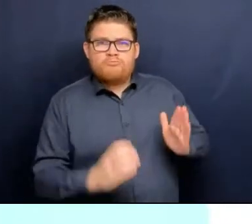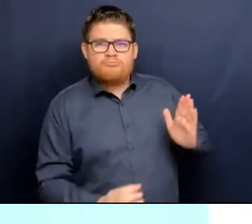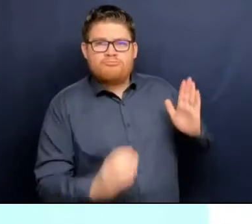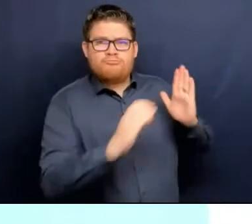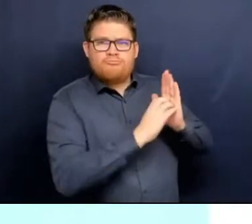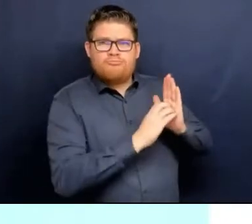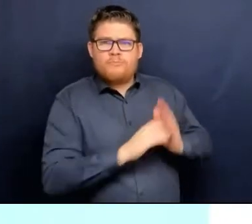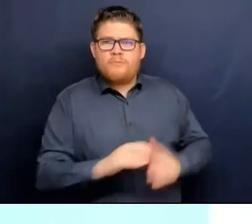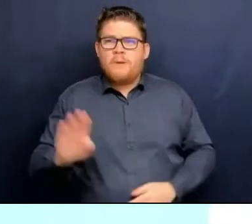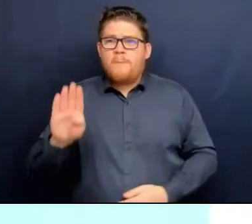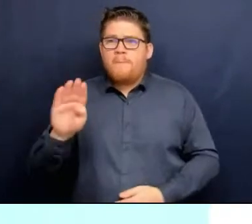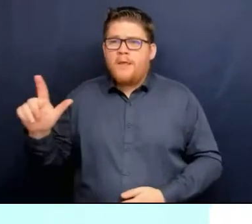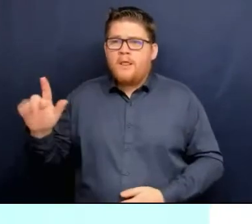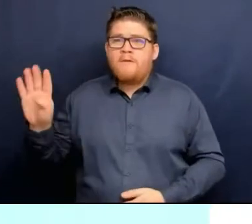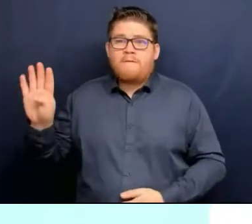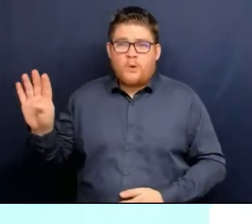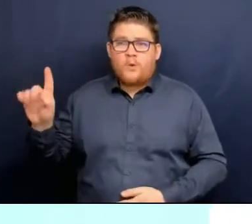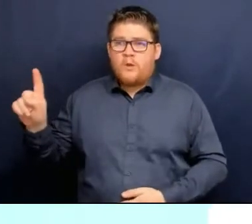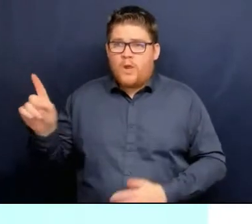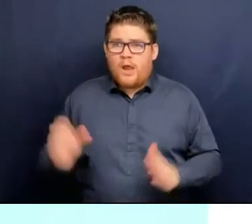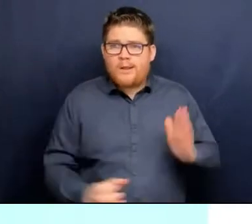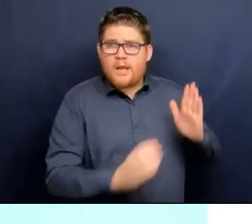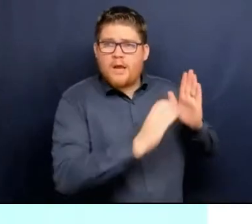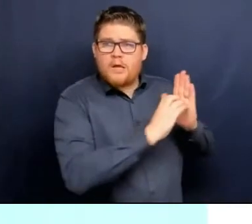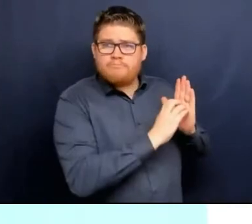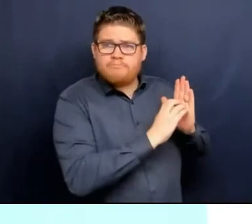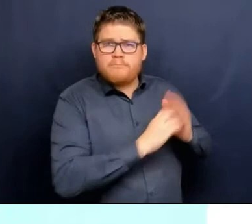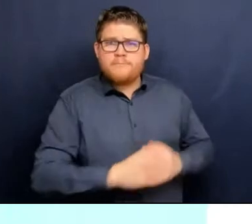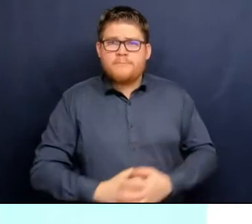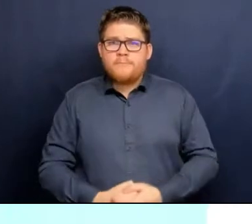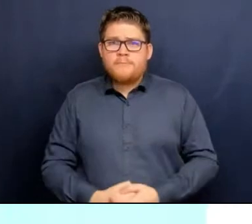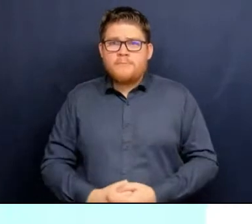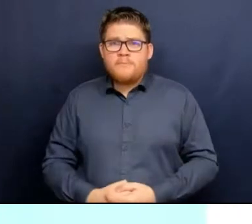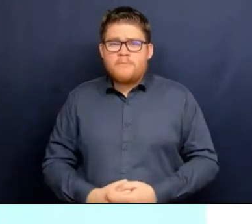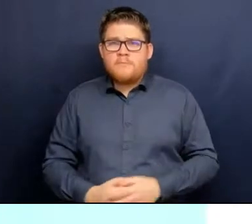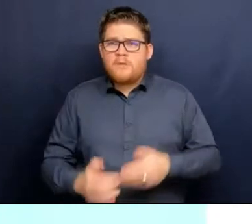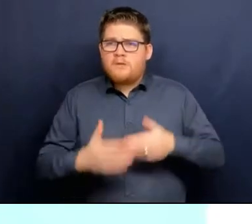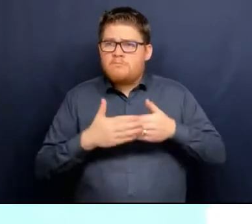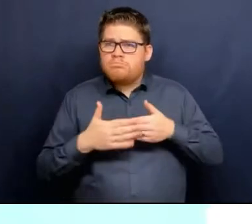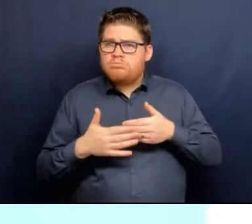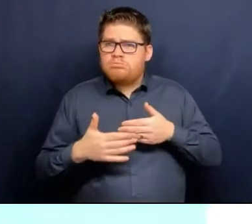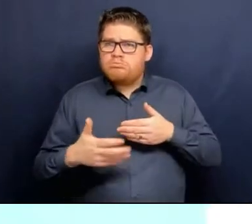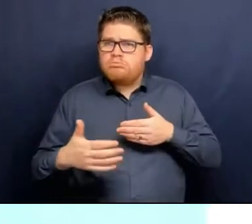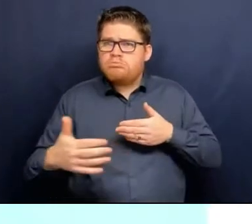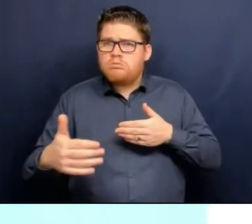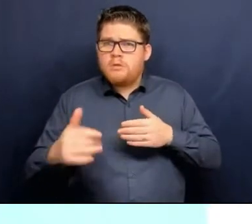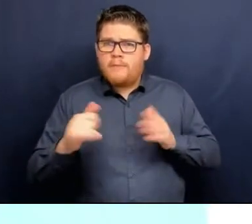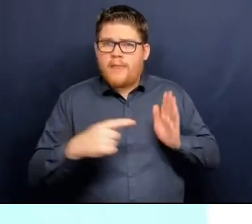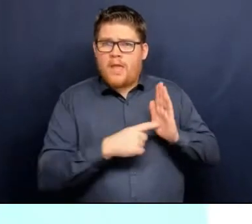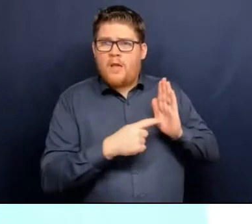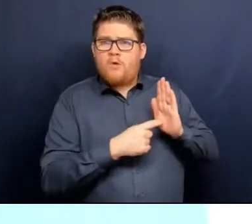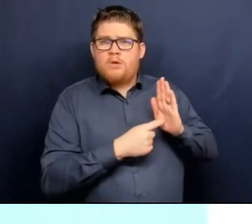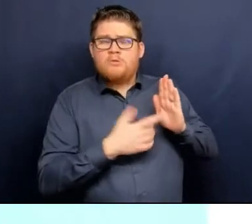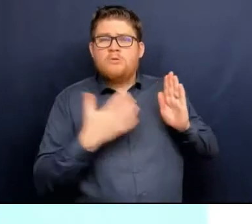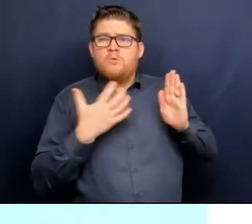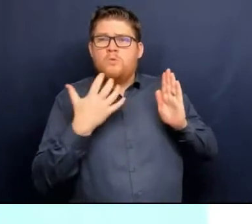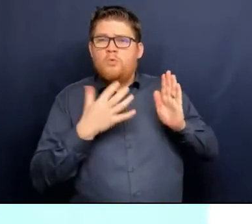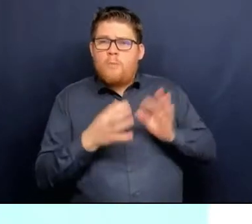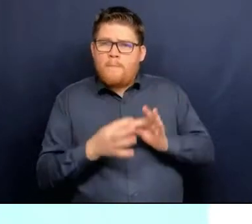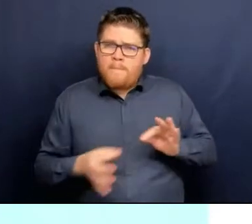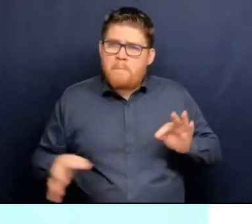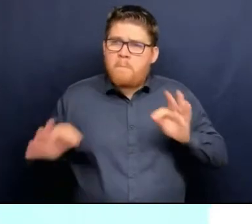the legislature. And so it was a milestone then. And today it is